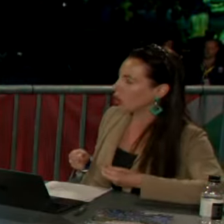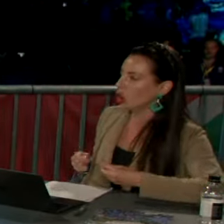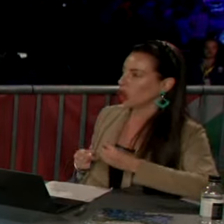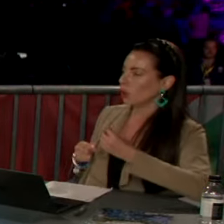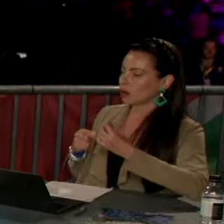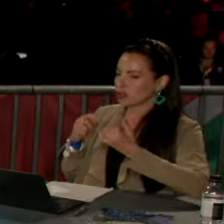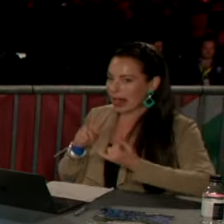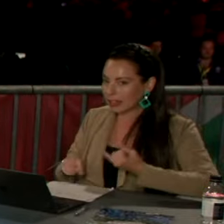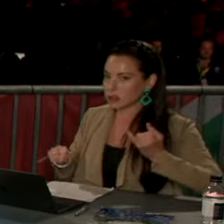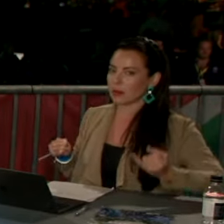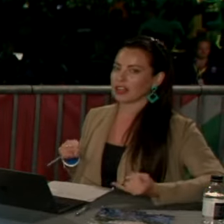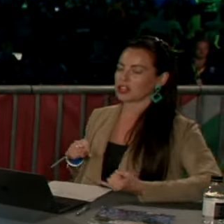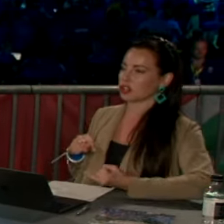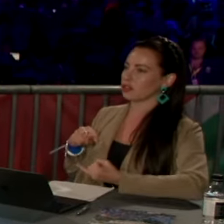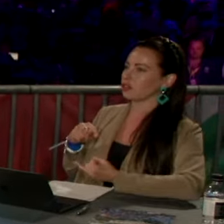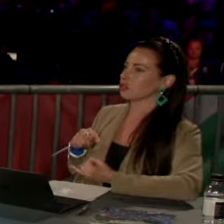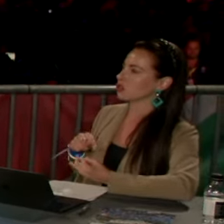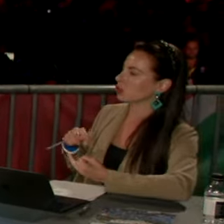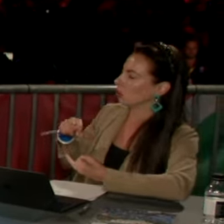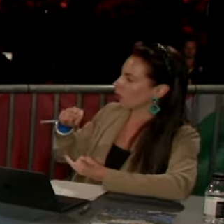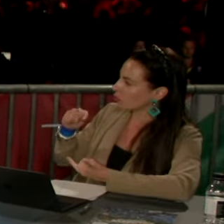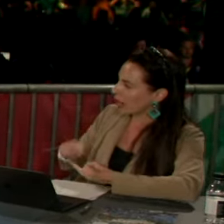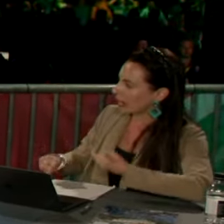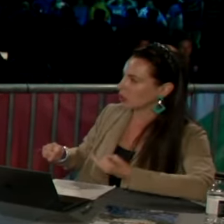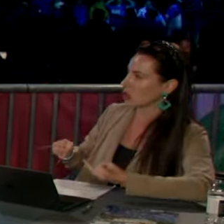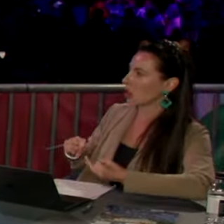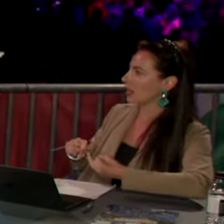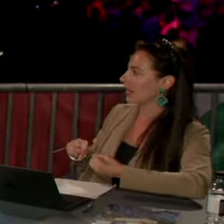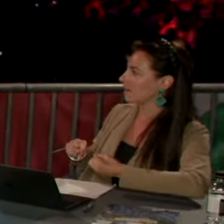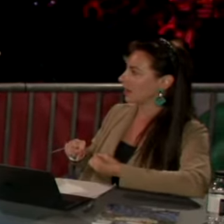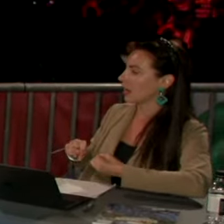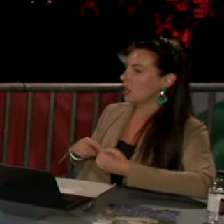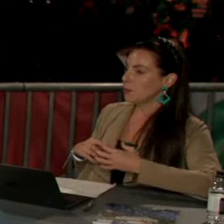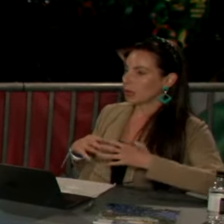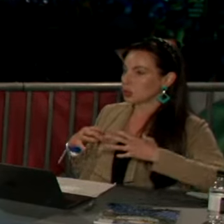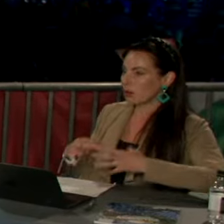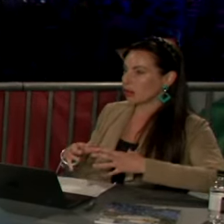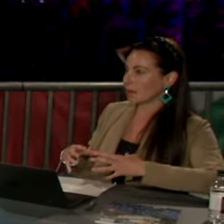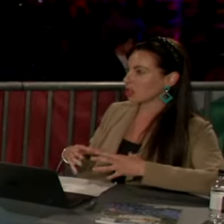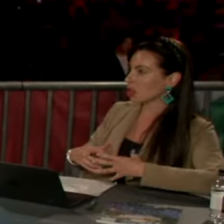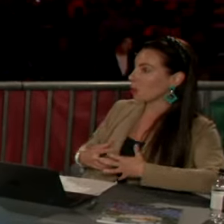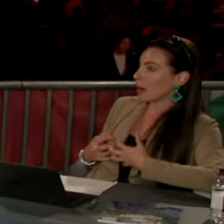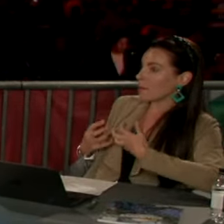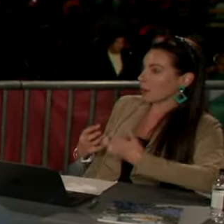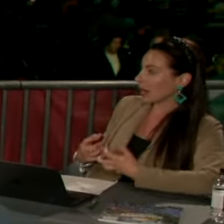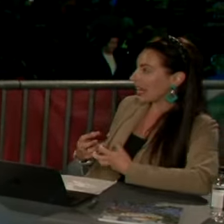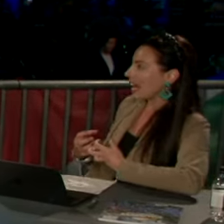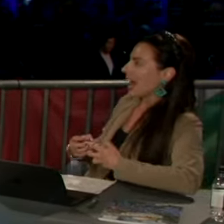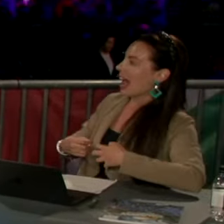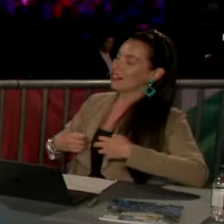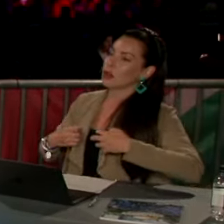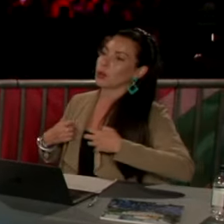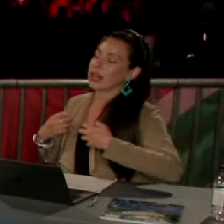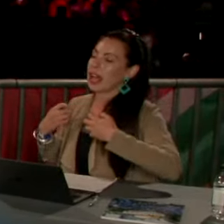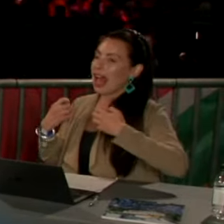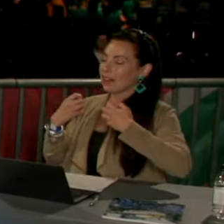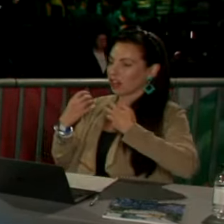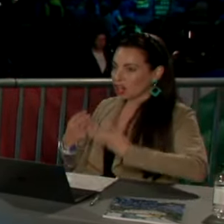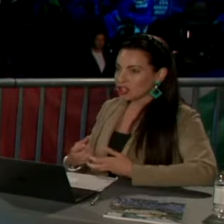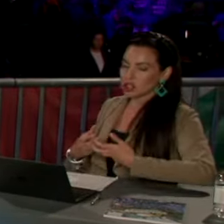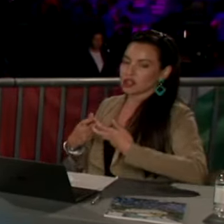women who are trying to put their children through school, who are trying to earn a living, because we've got to make sure that we embody and that